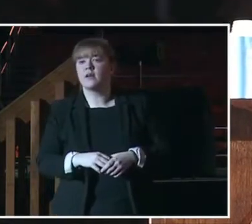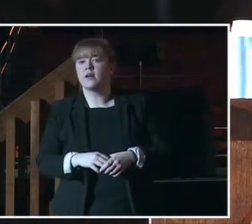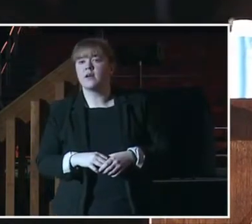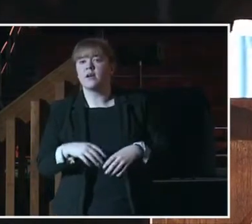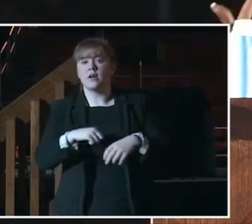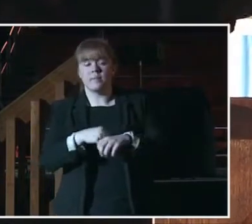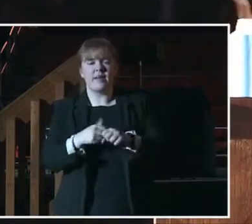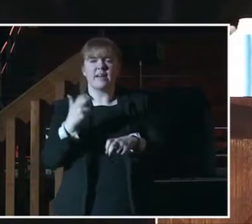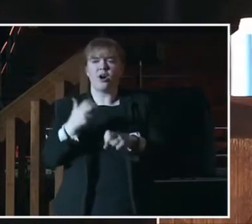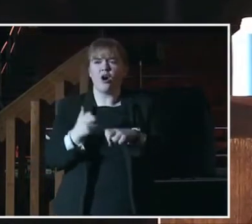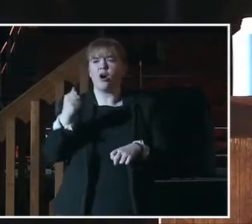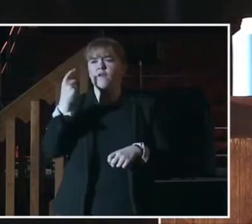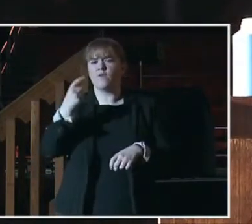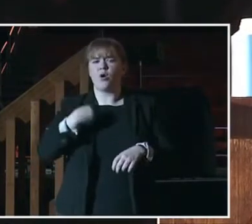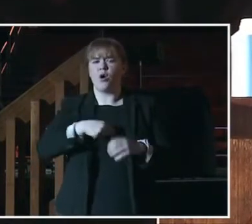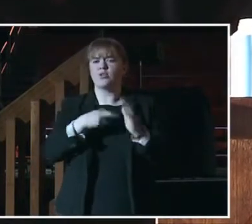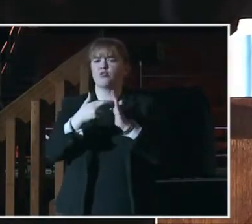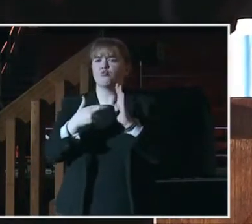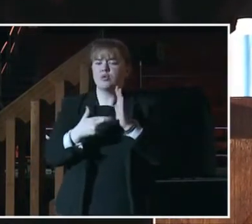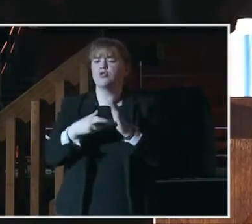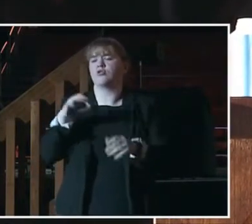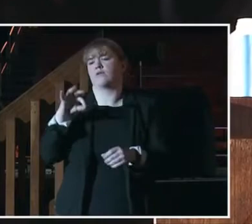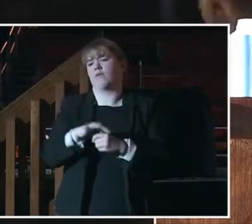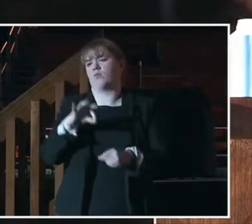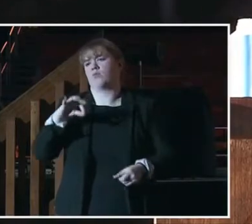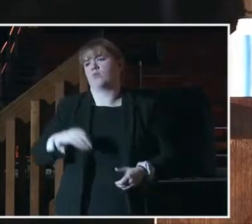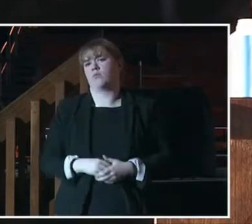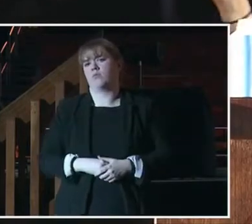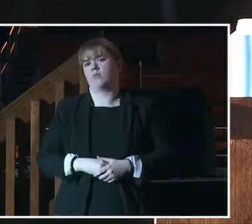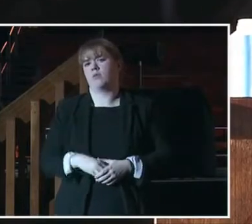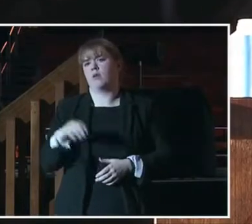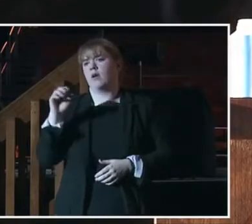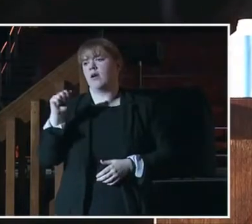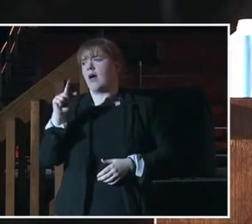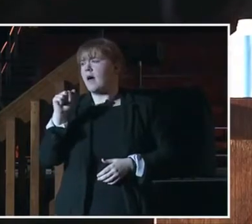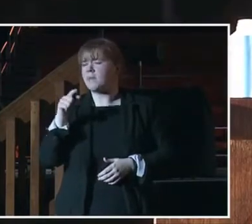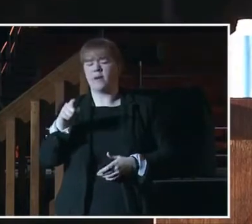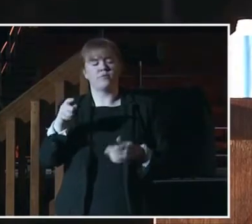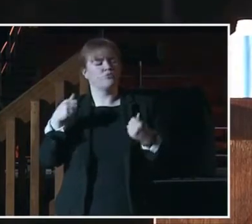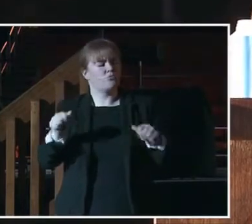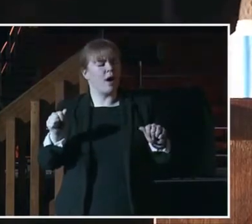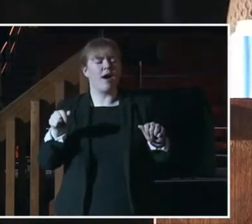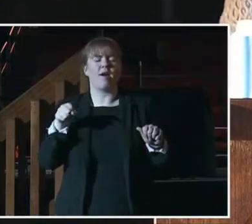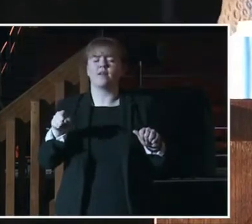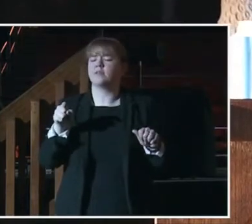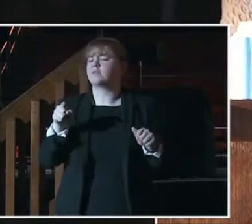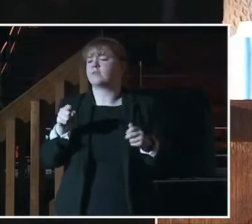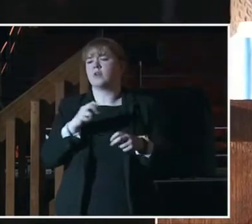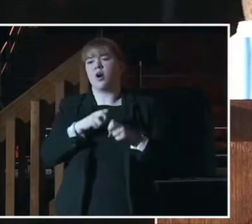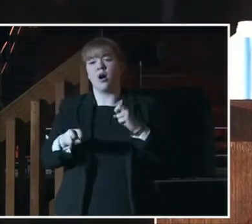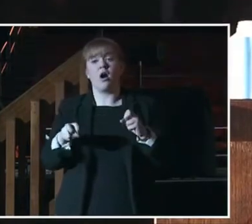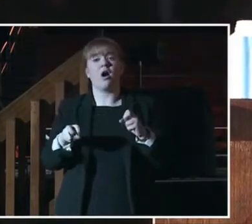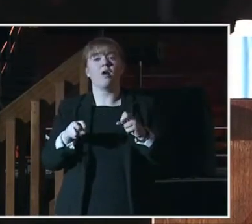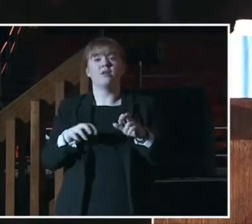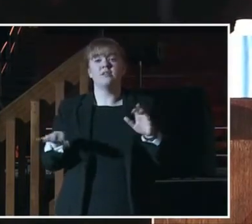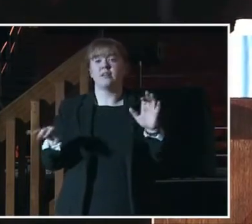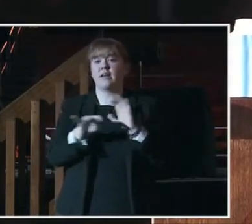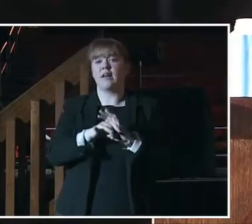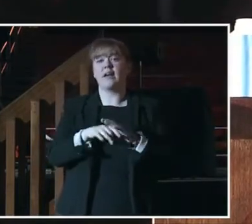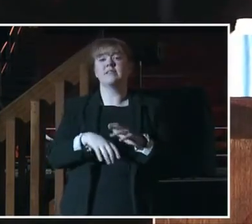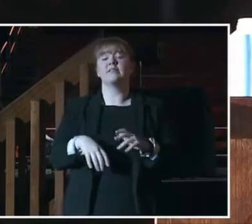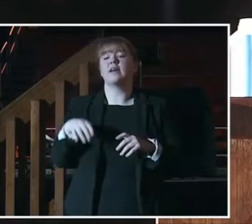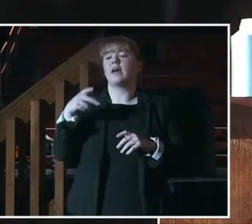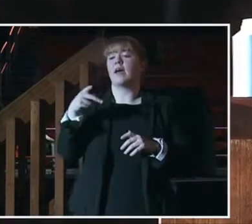making it harder for us to register to vote. And Alabama just tried real, real hard to elect a pedophile to